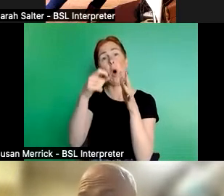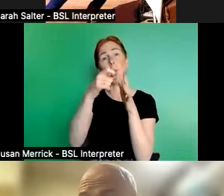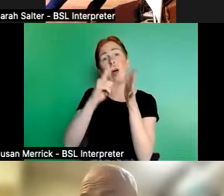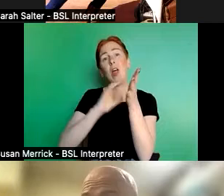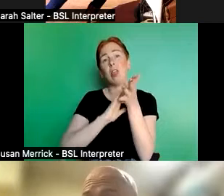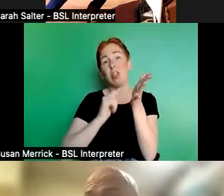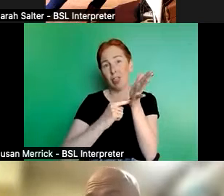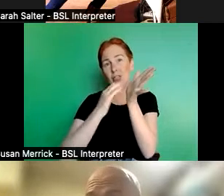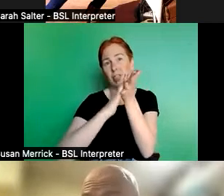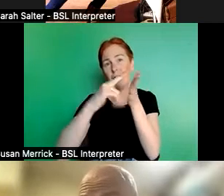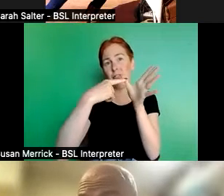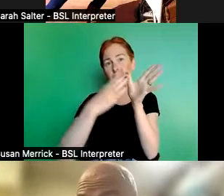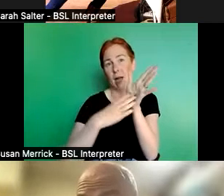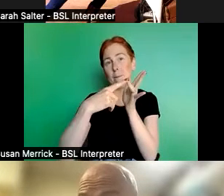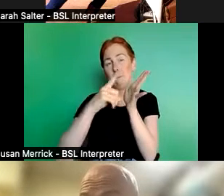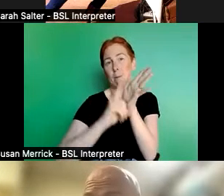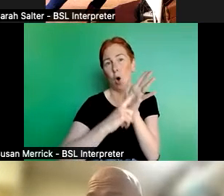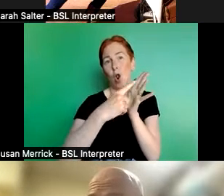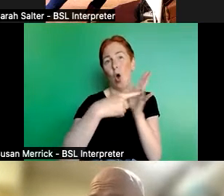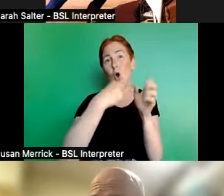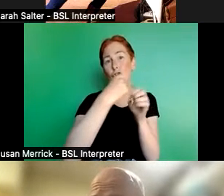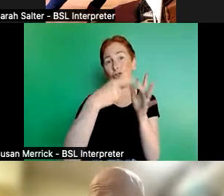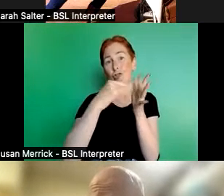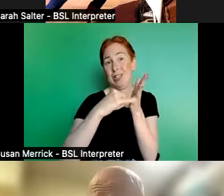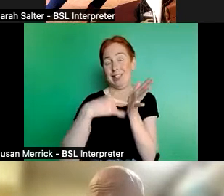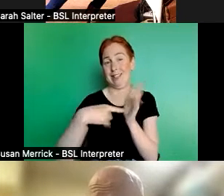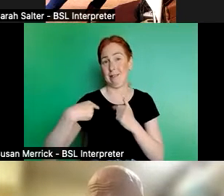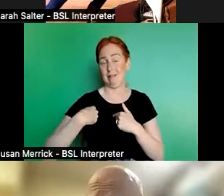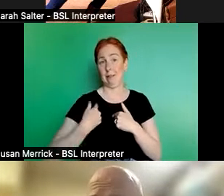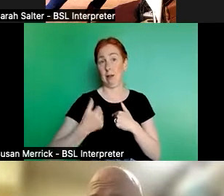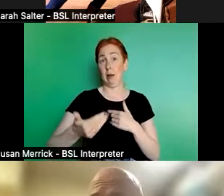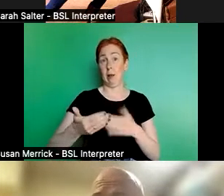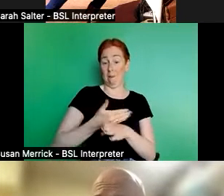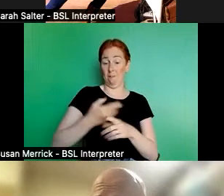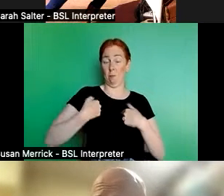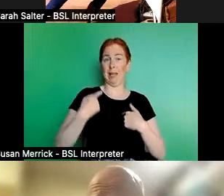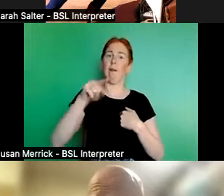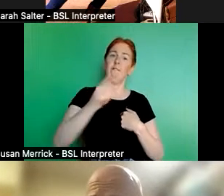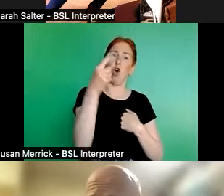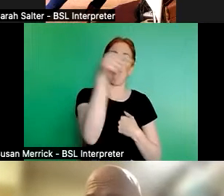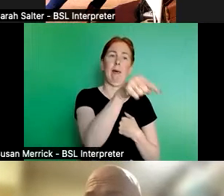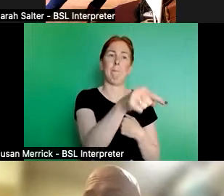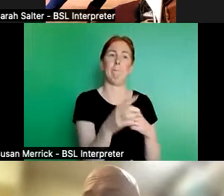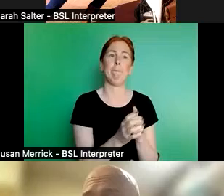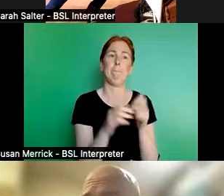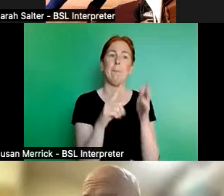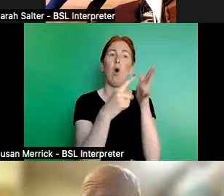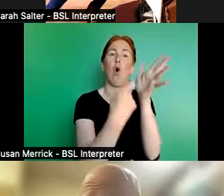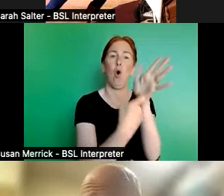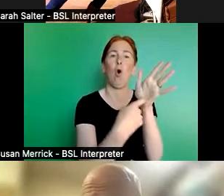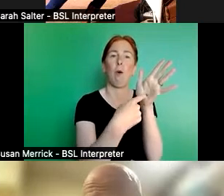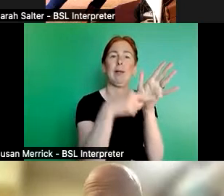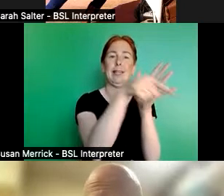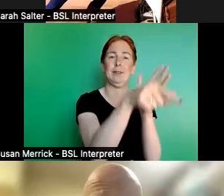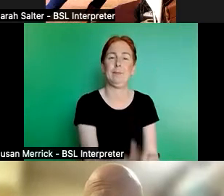have a really good idea from someone who does visual acuity testing day in, day out, what